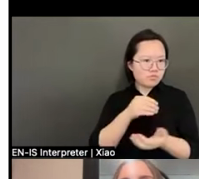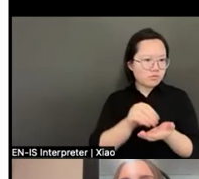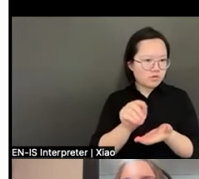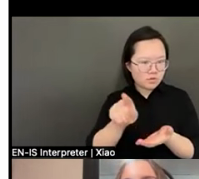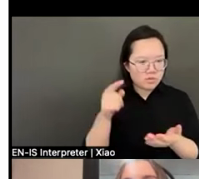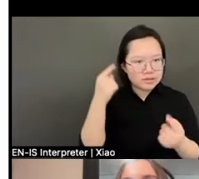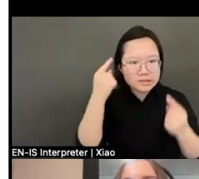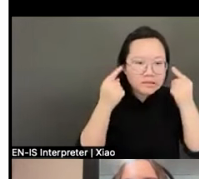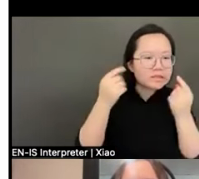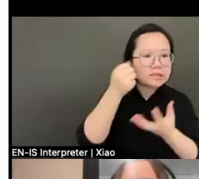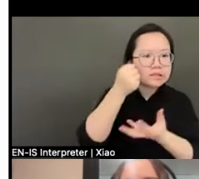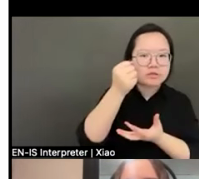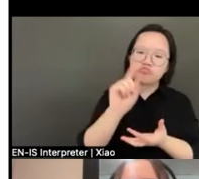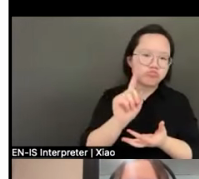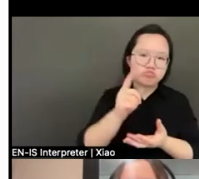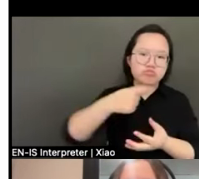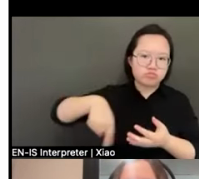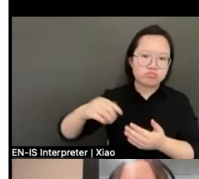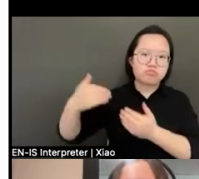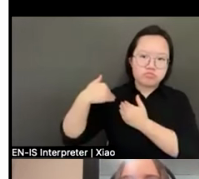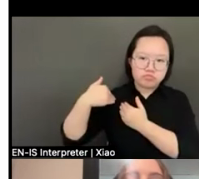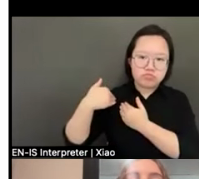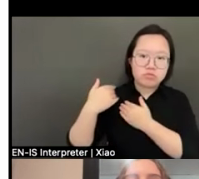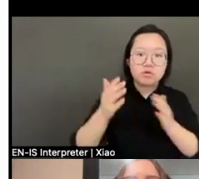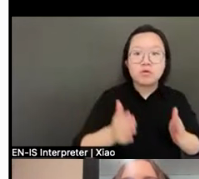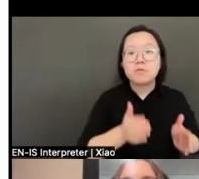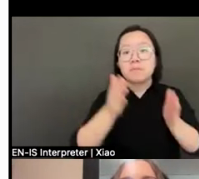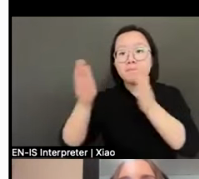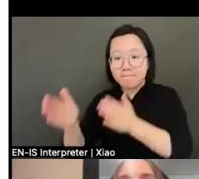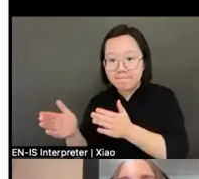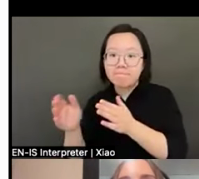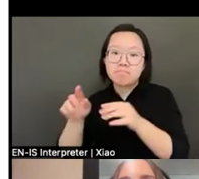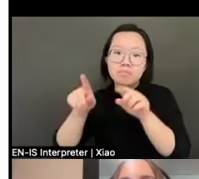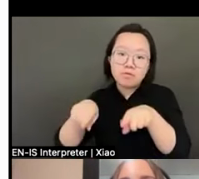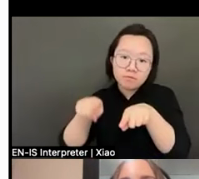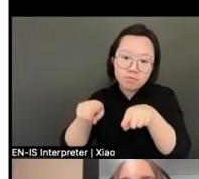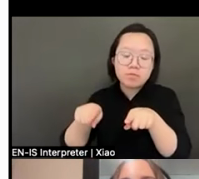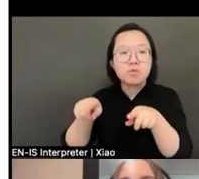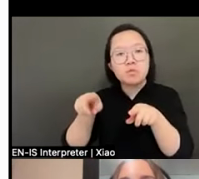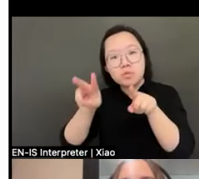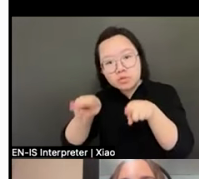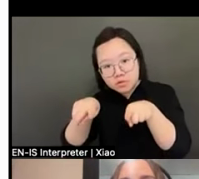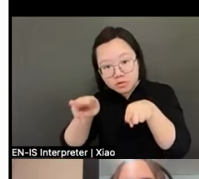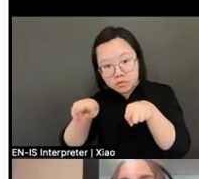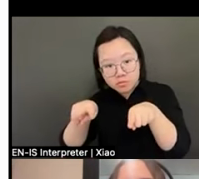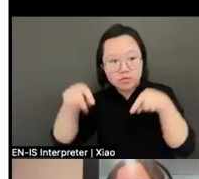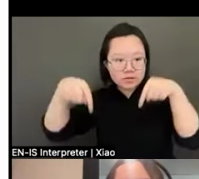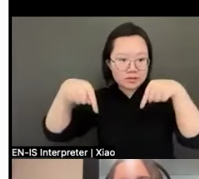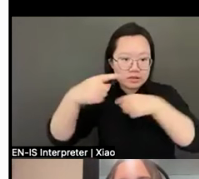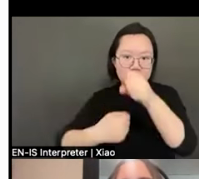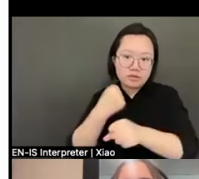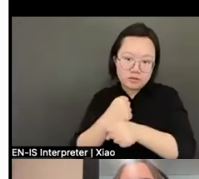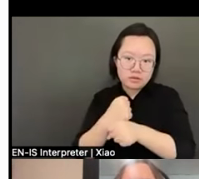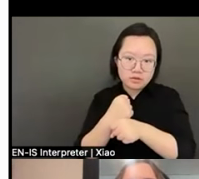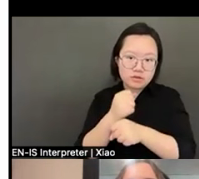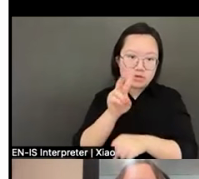take place in November or December 2026. And that will need to be visible in your budget.